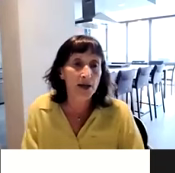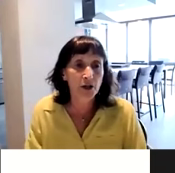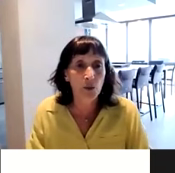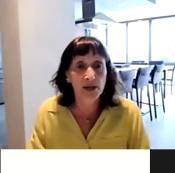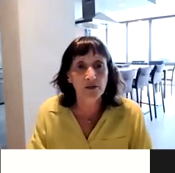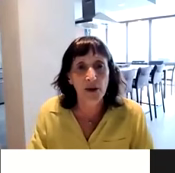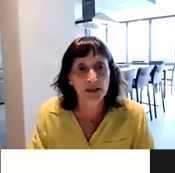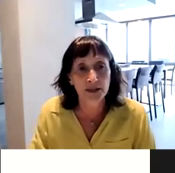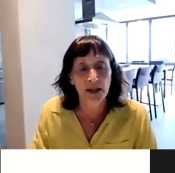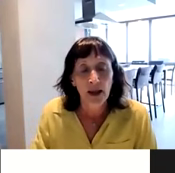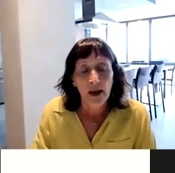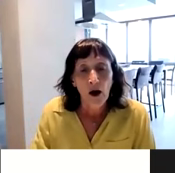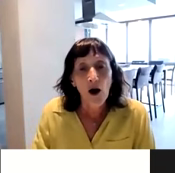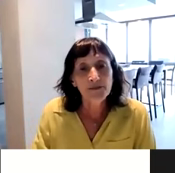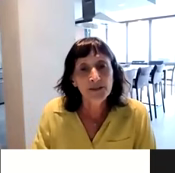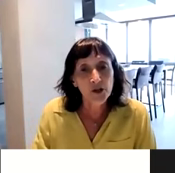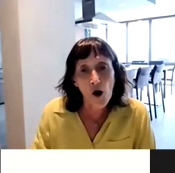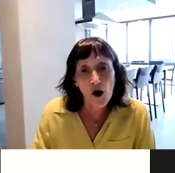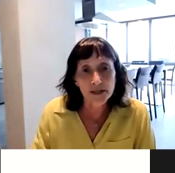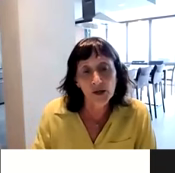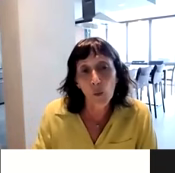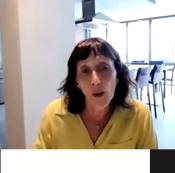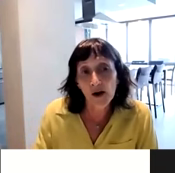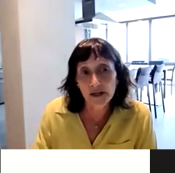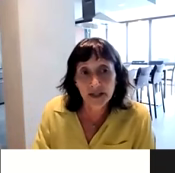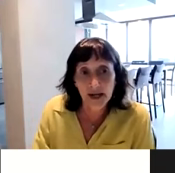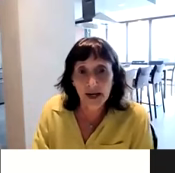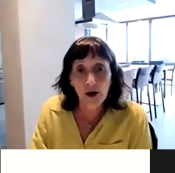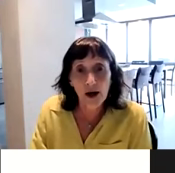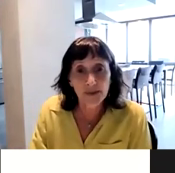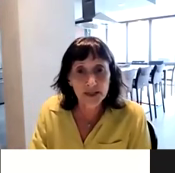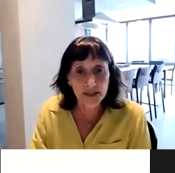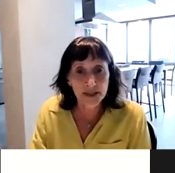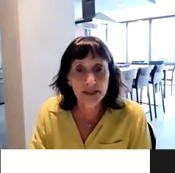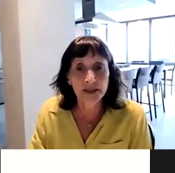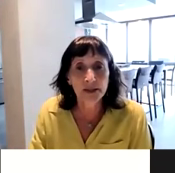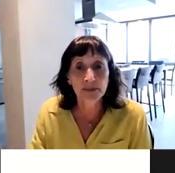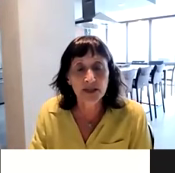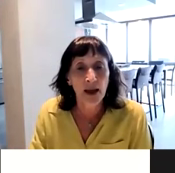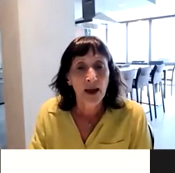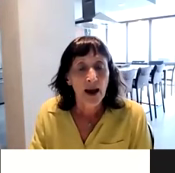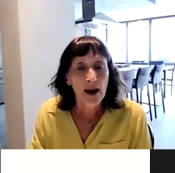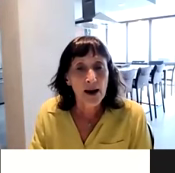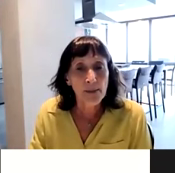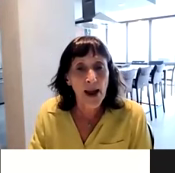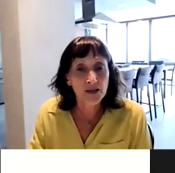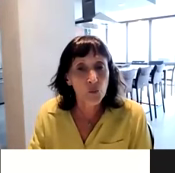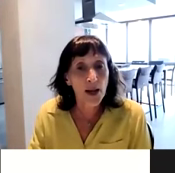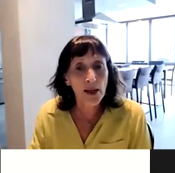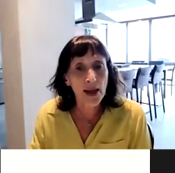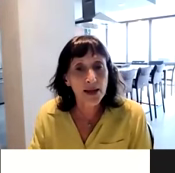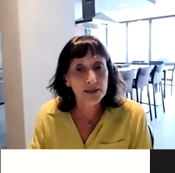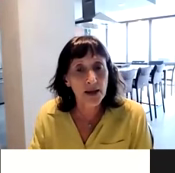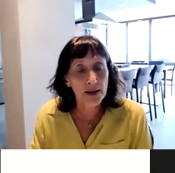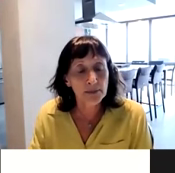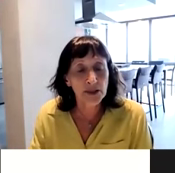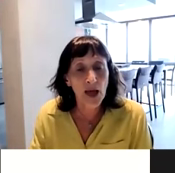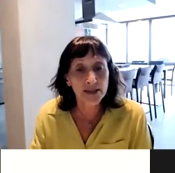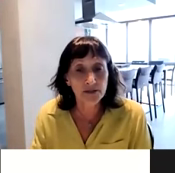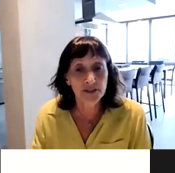those ongoing threats, often causing wear and tear on these systems, as well